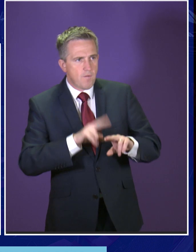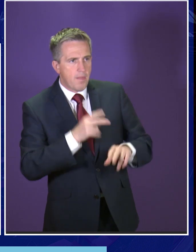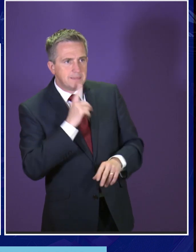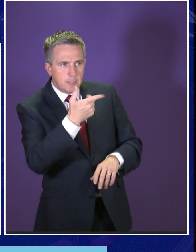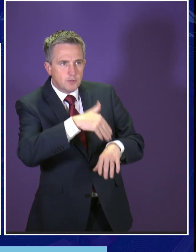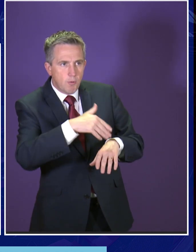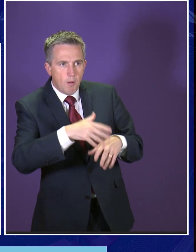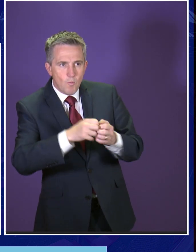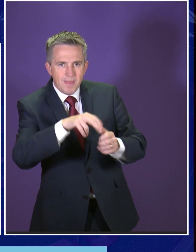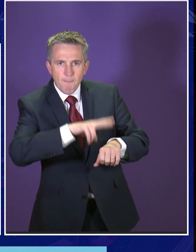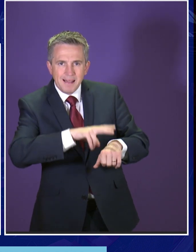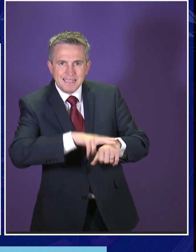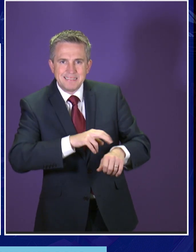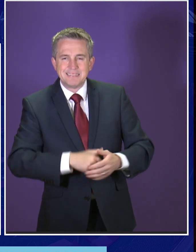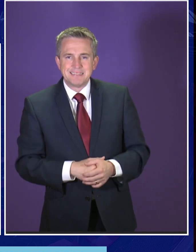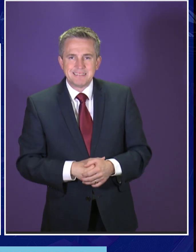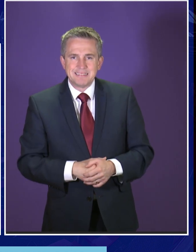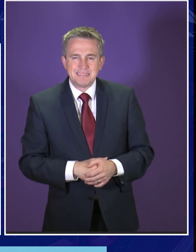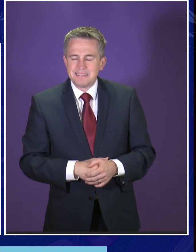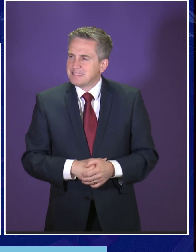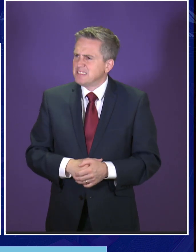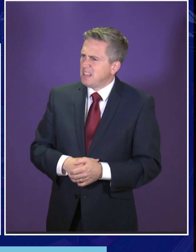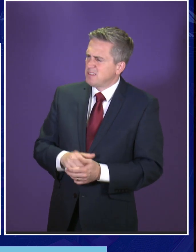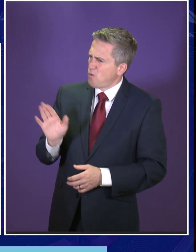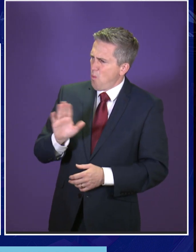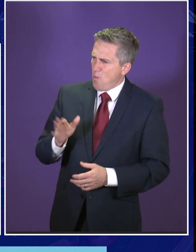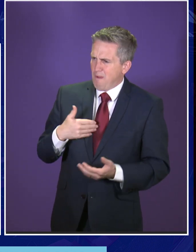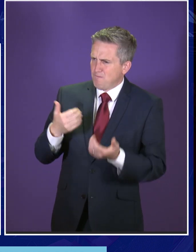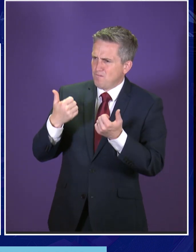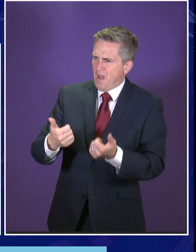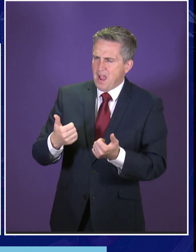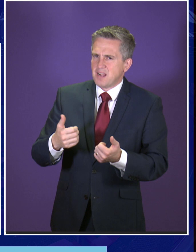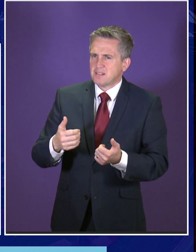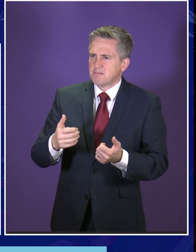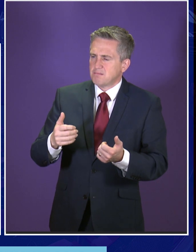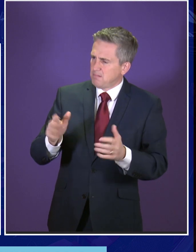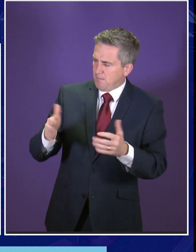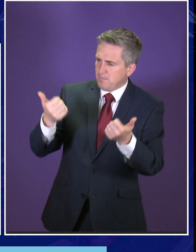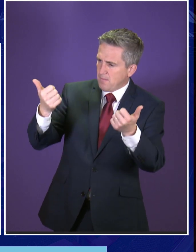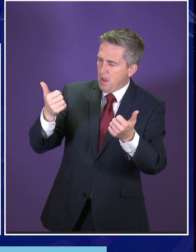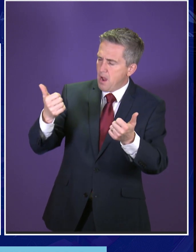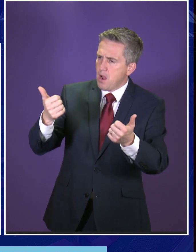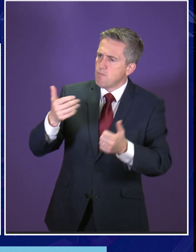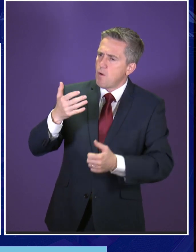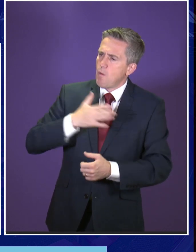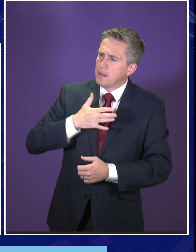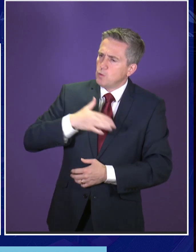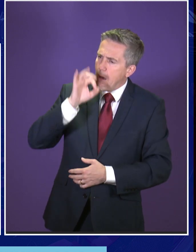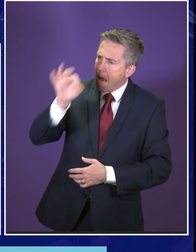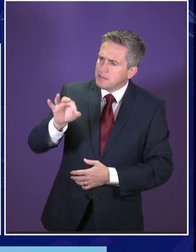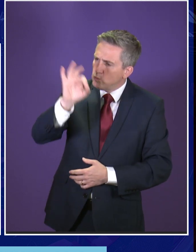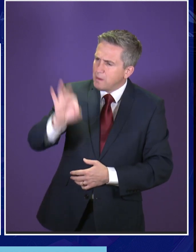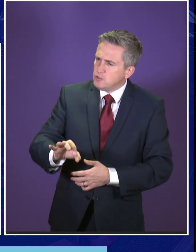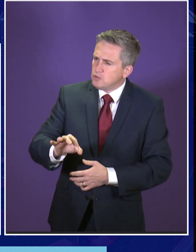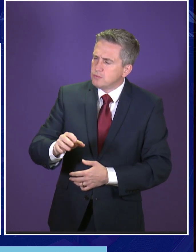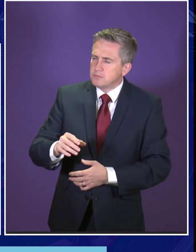you in trouble with the police?" I said, "No, Abba, everything's fine. I have a question for you, but I'm not sure what it